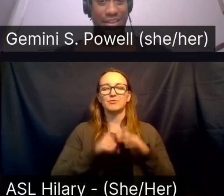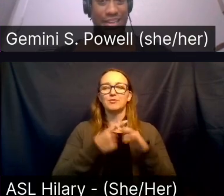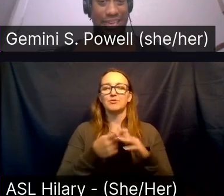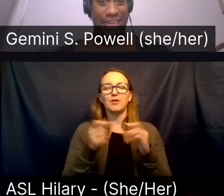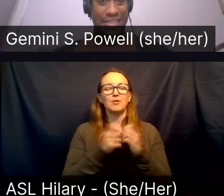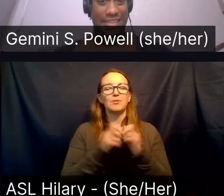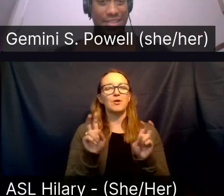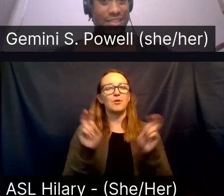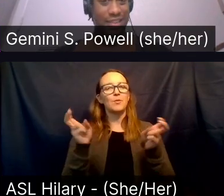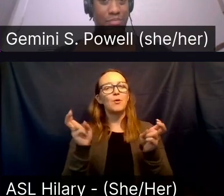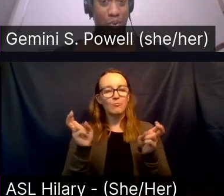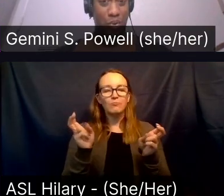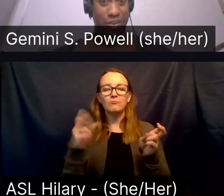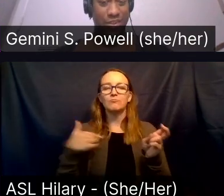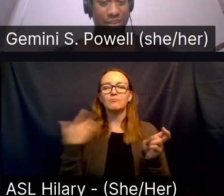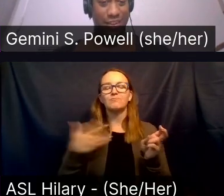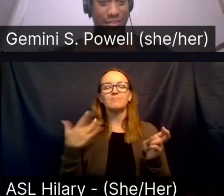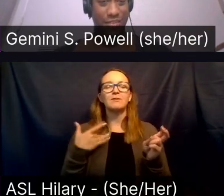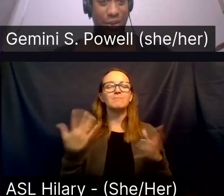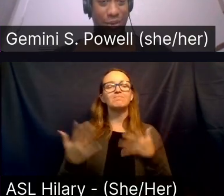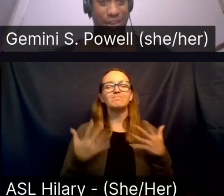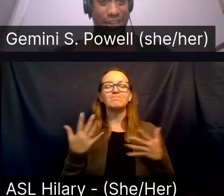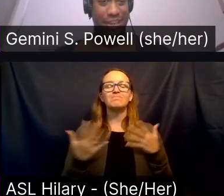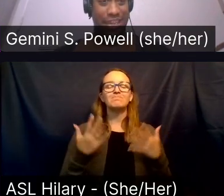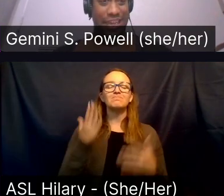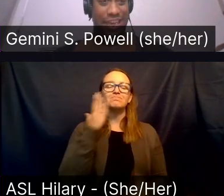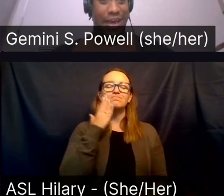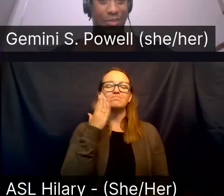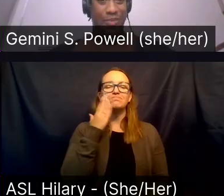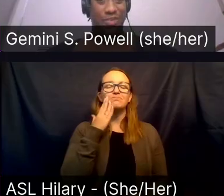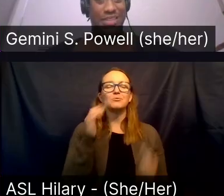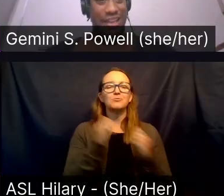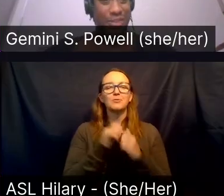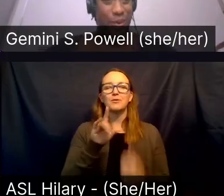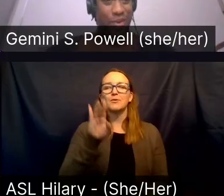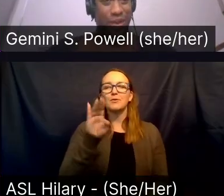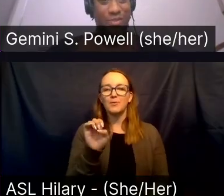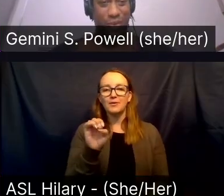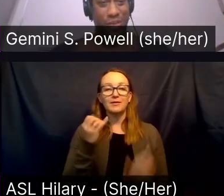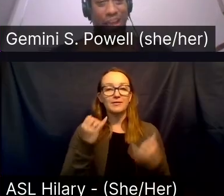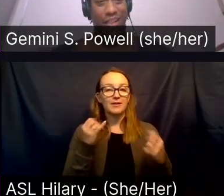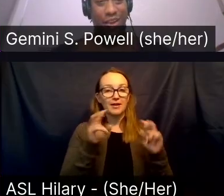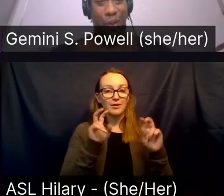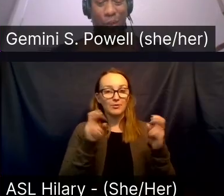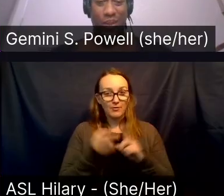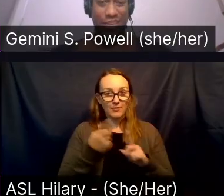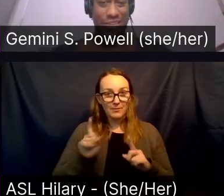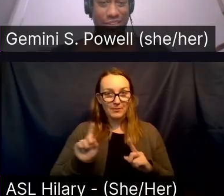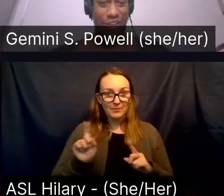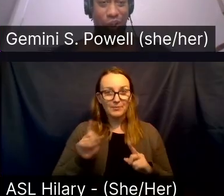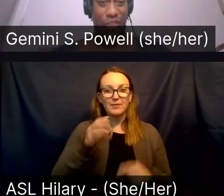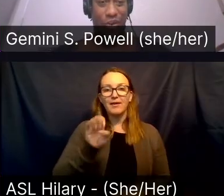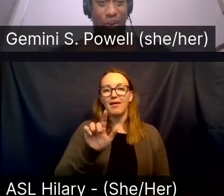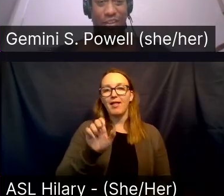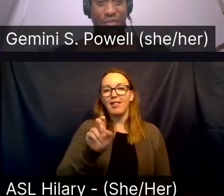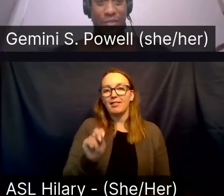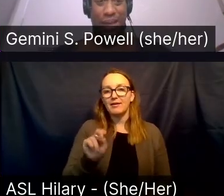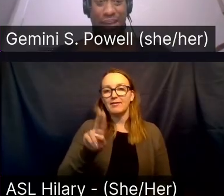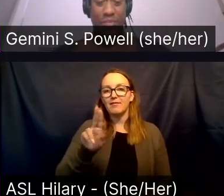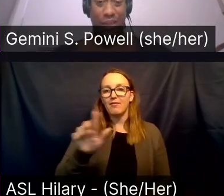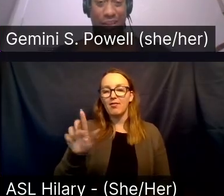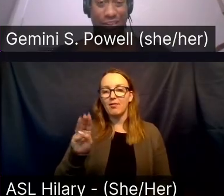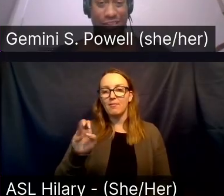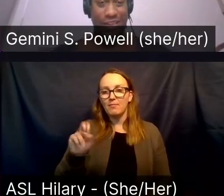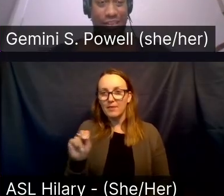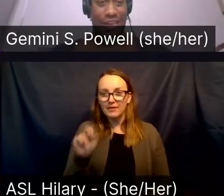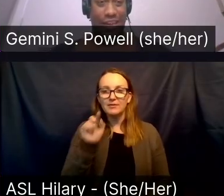to get us into the mood of coding. Today's quote comes from Ellen Ullman. She's the author of